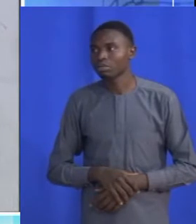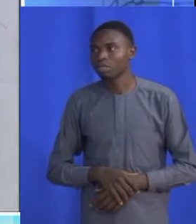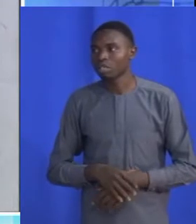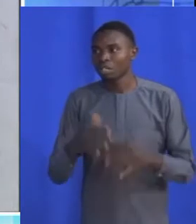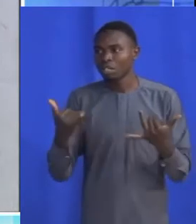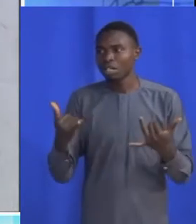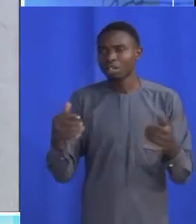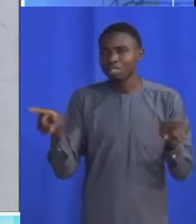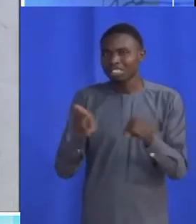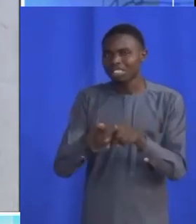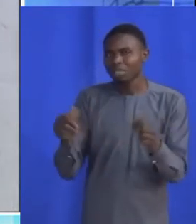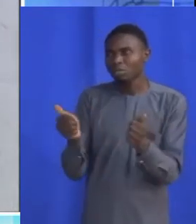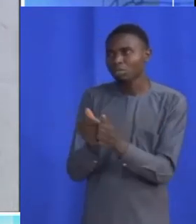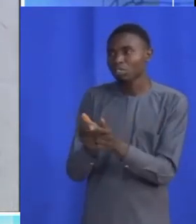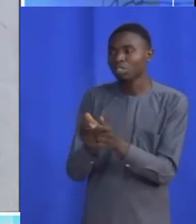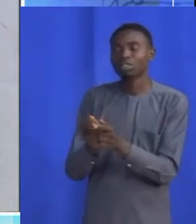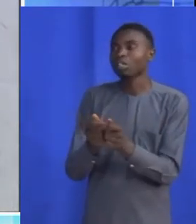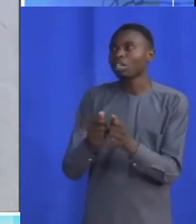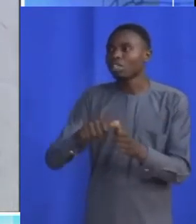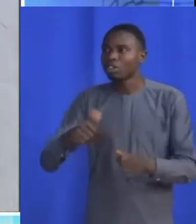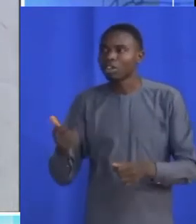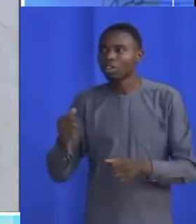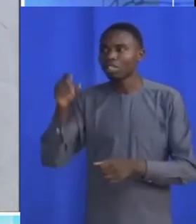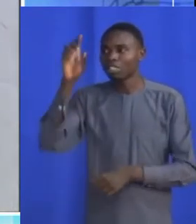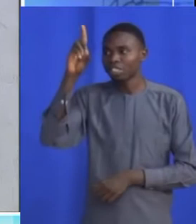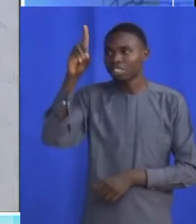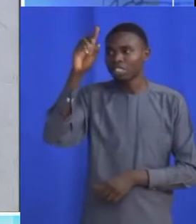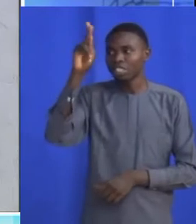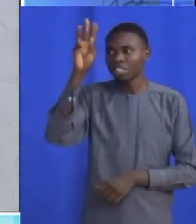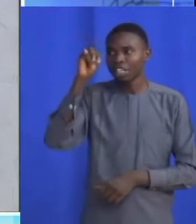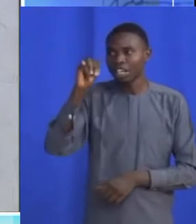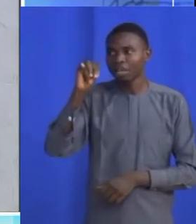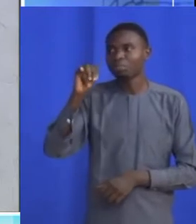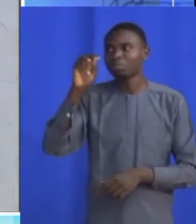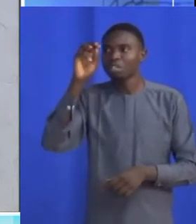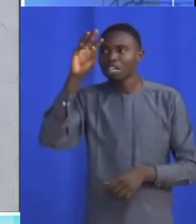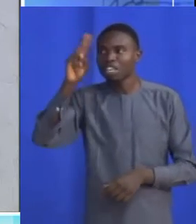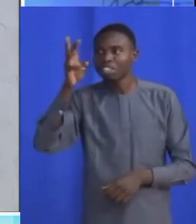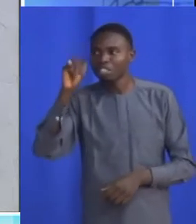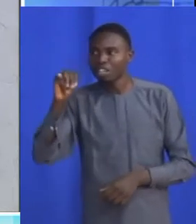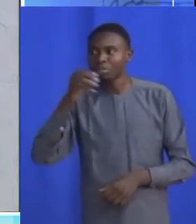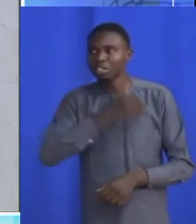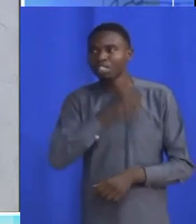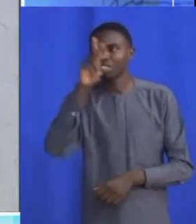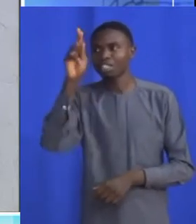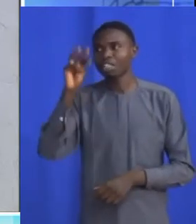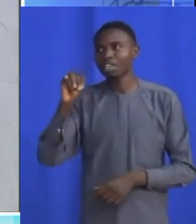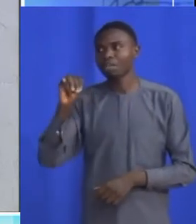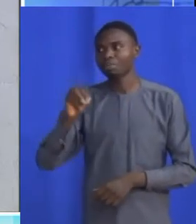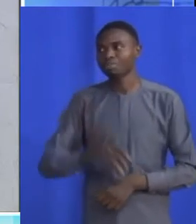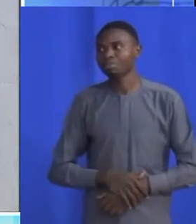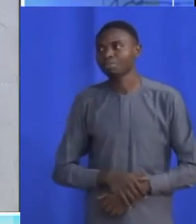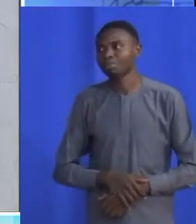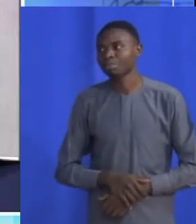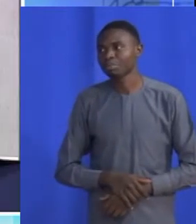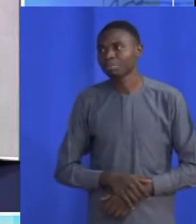individual citizen must not suffer unjustly. You not say you catch a suspect, that's why you call them suspects. You